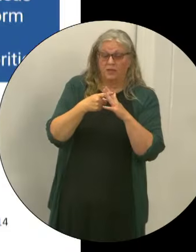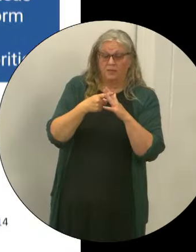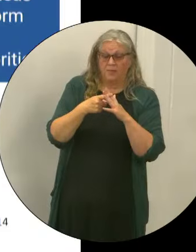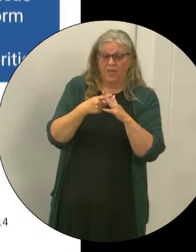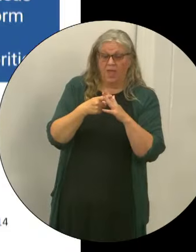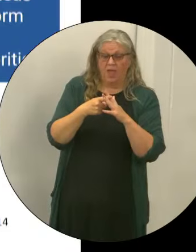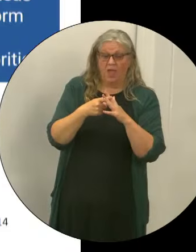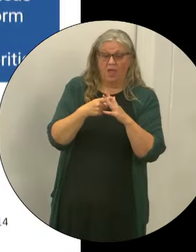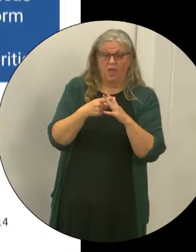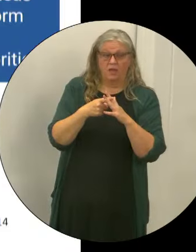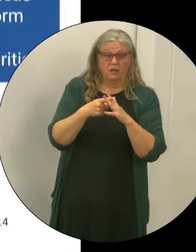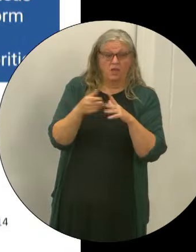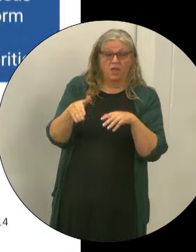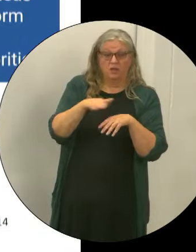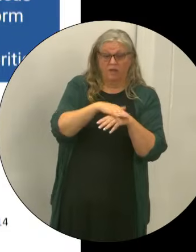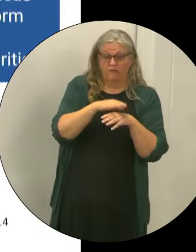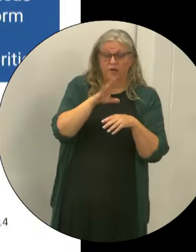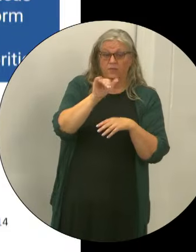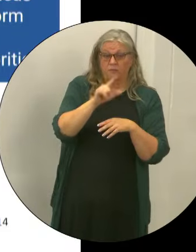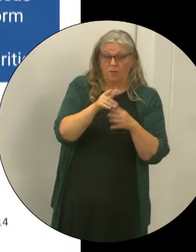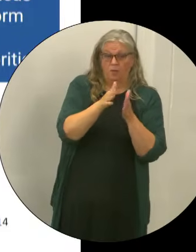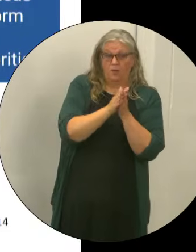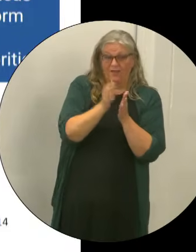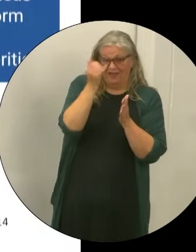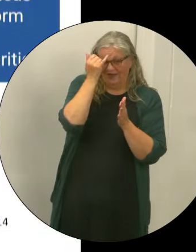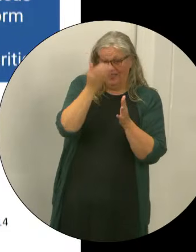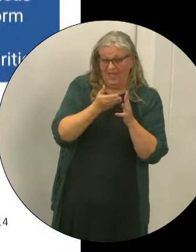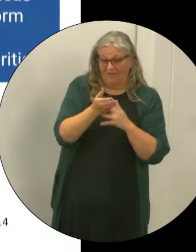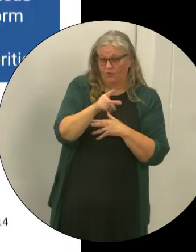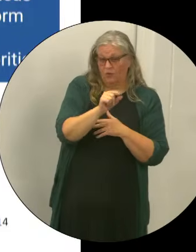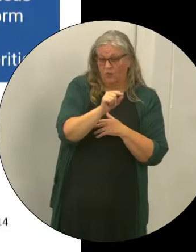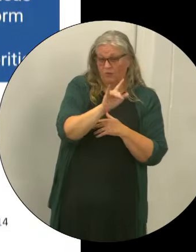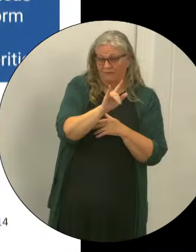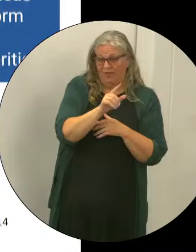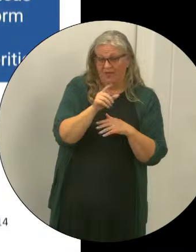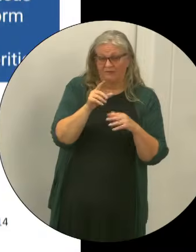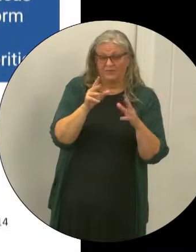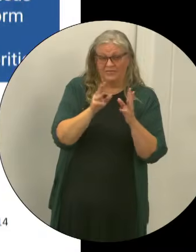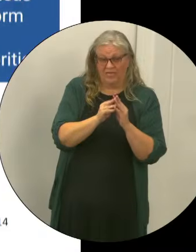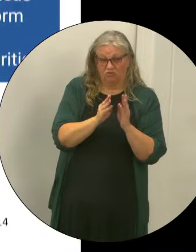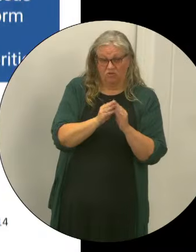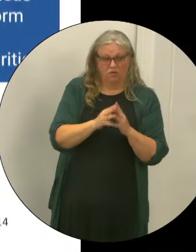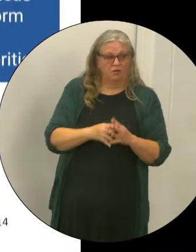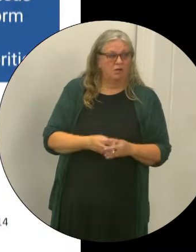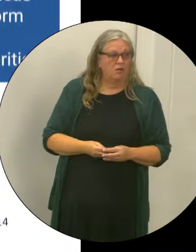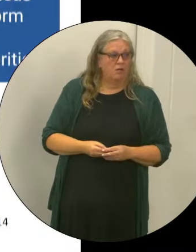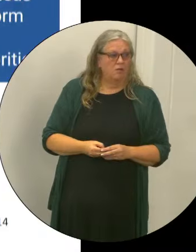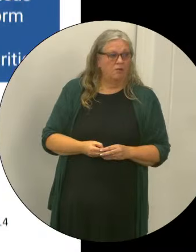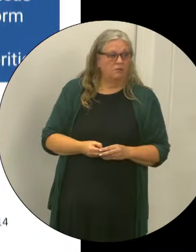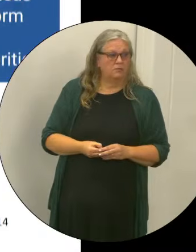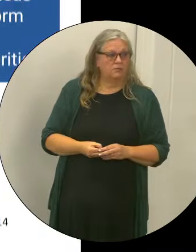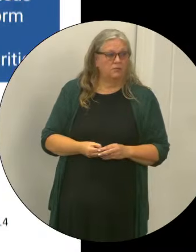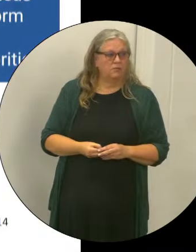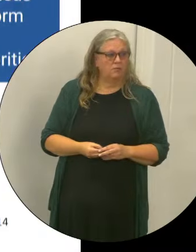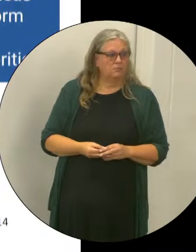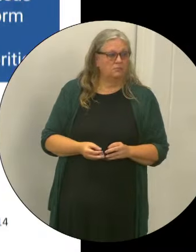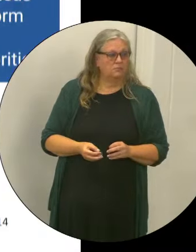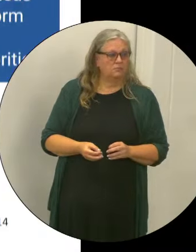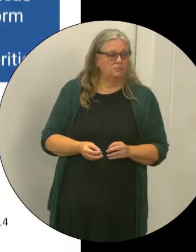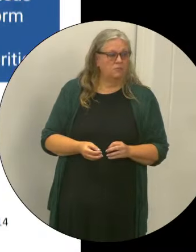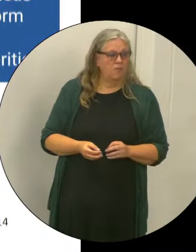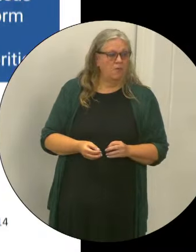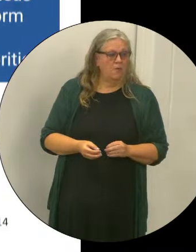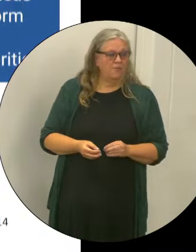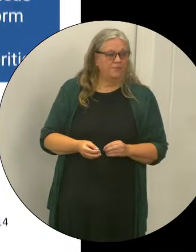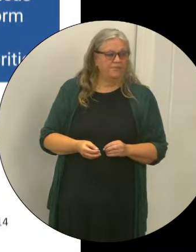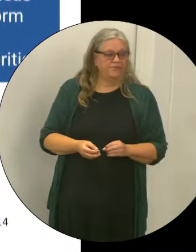the bill draft request idea shortly after that 2025 session. Are you advancing the slides? Sorry. Okay.